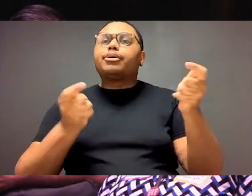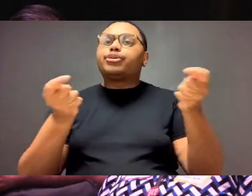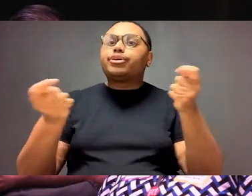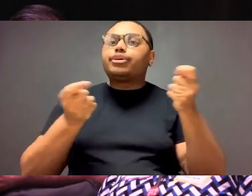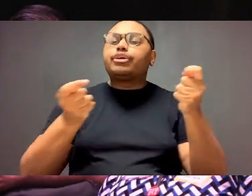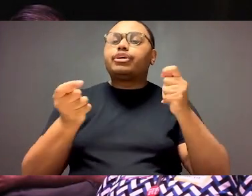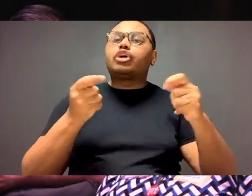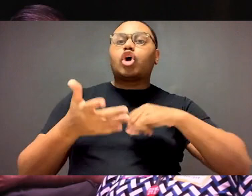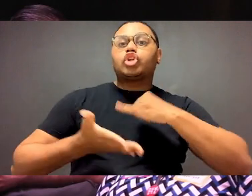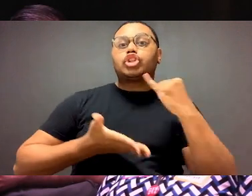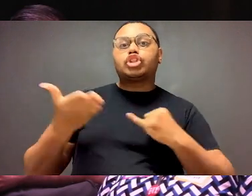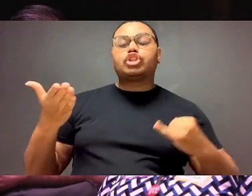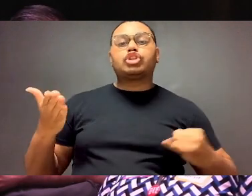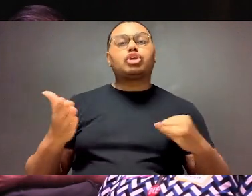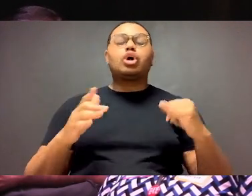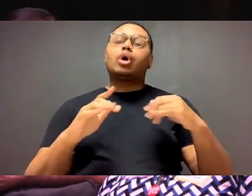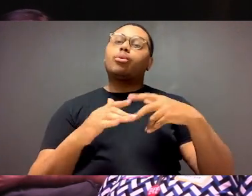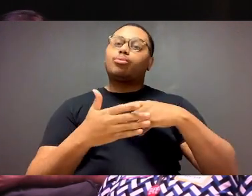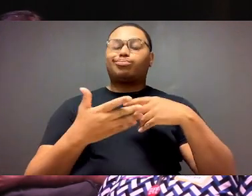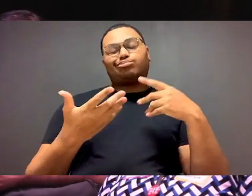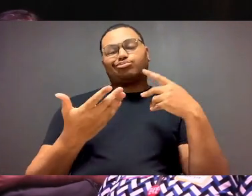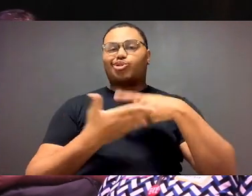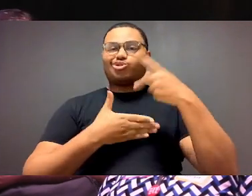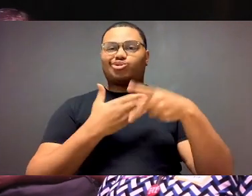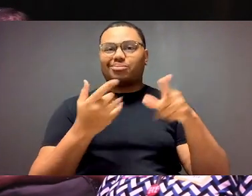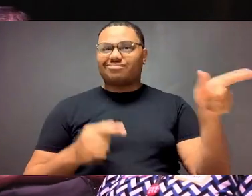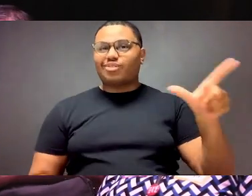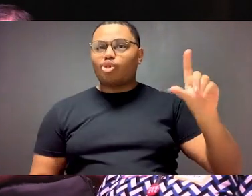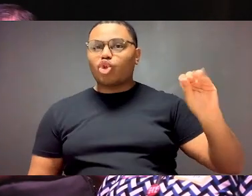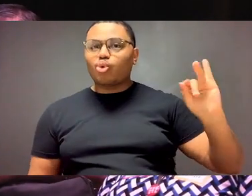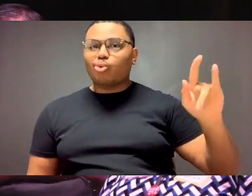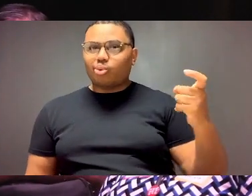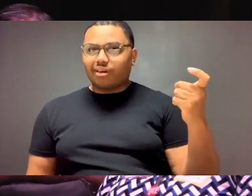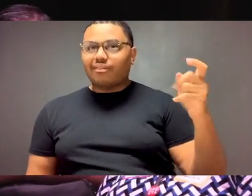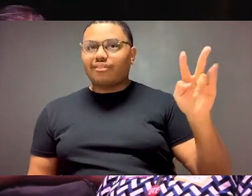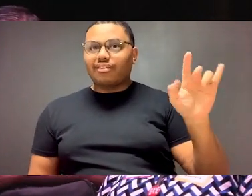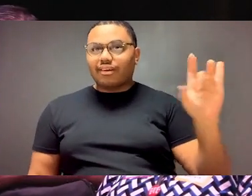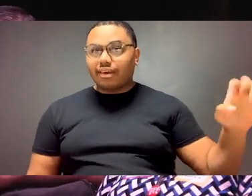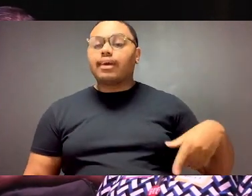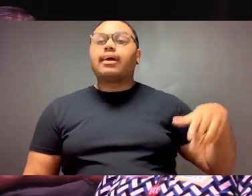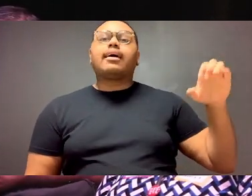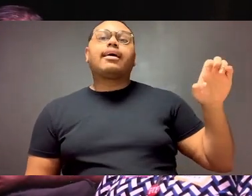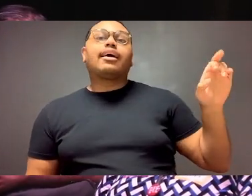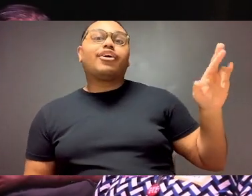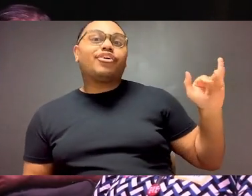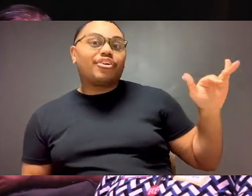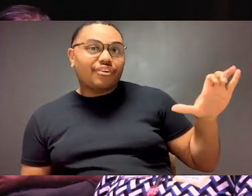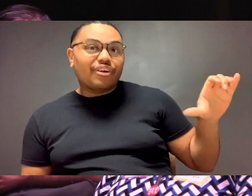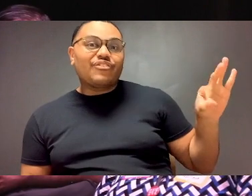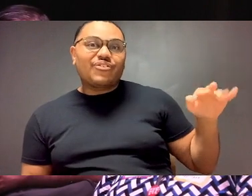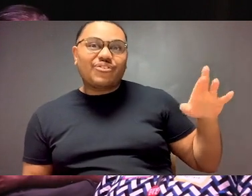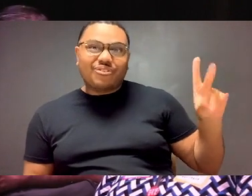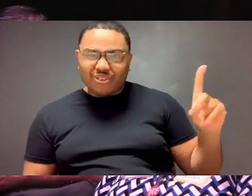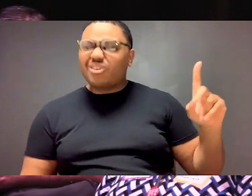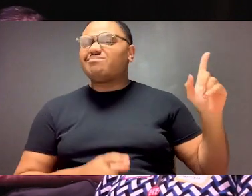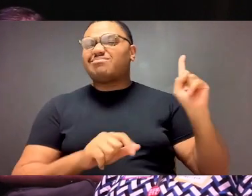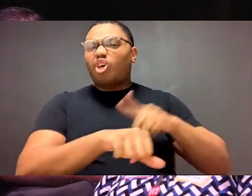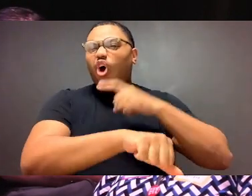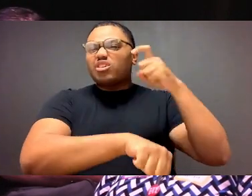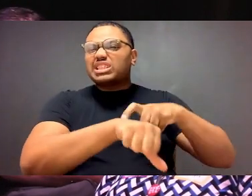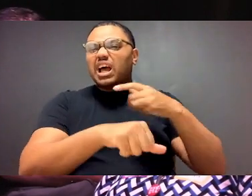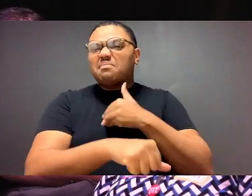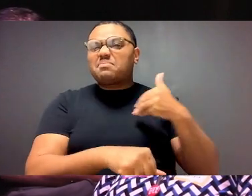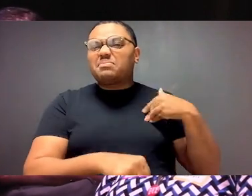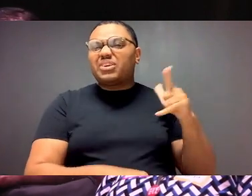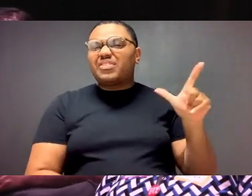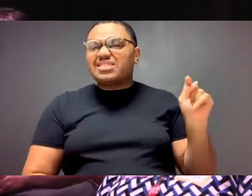Louisville. And then Eric Schwartz is also a longtime member of the LTC. Yes.